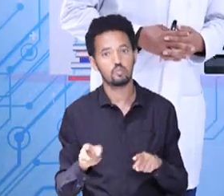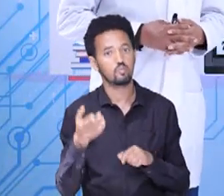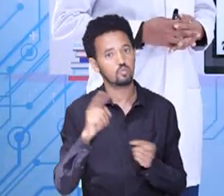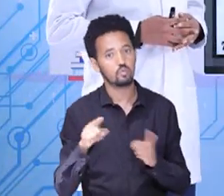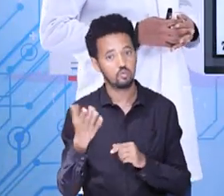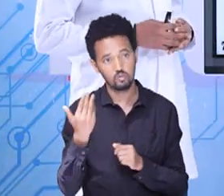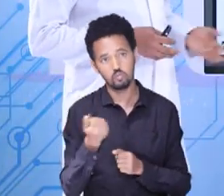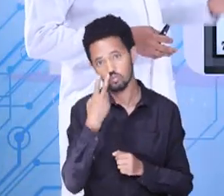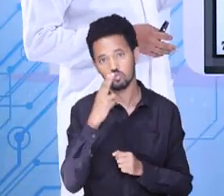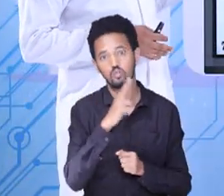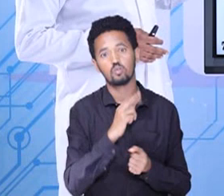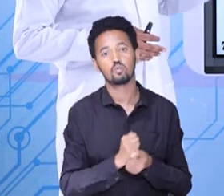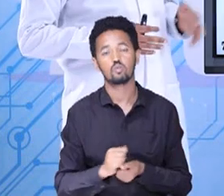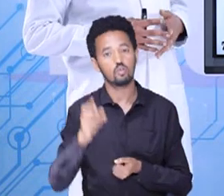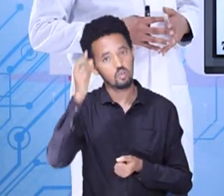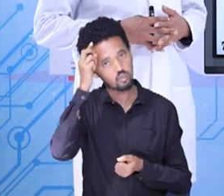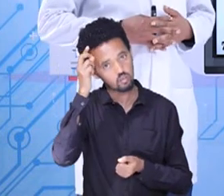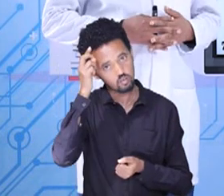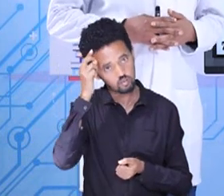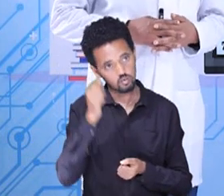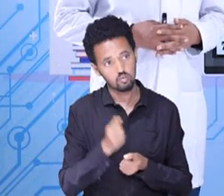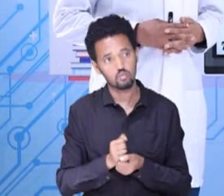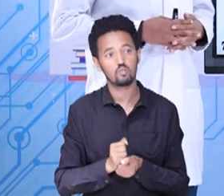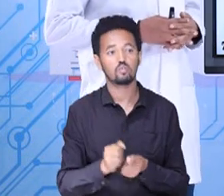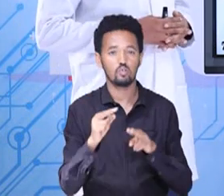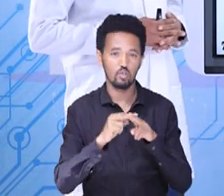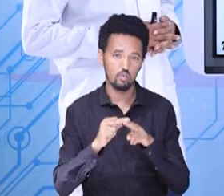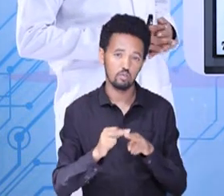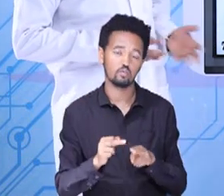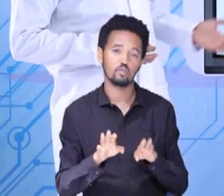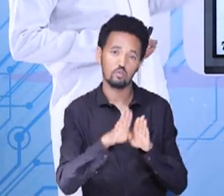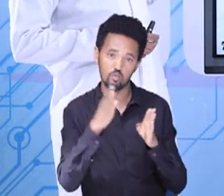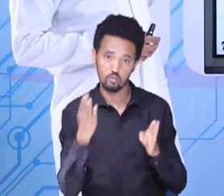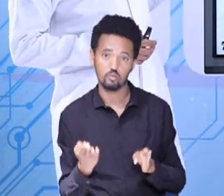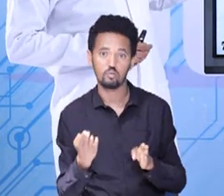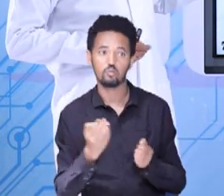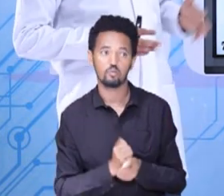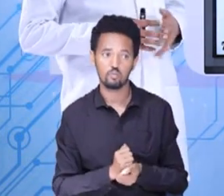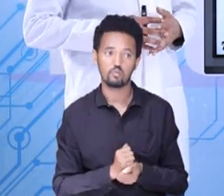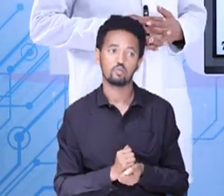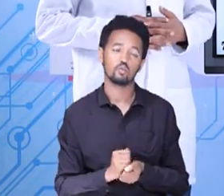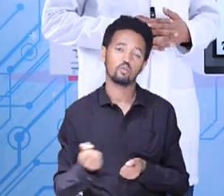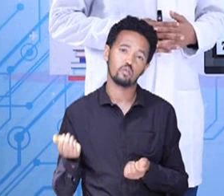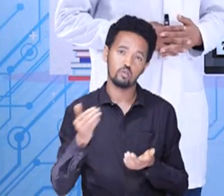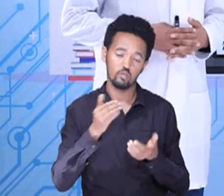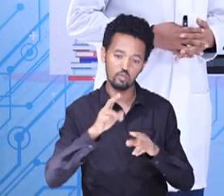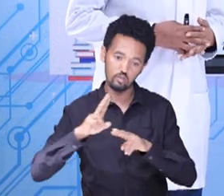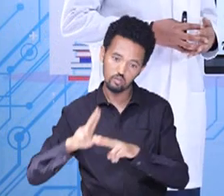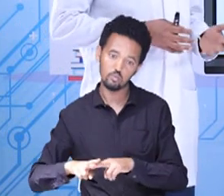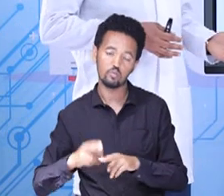in 1942. Haile Selassie Military Academy opened in Harar in 1957. The Imperial Air Force was set up